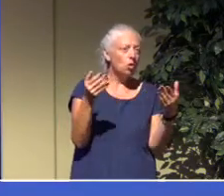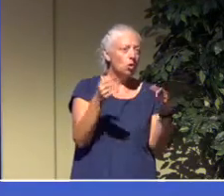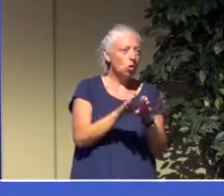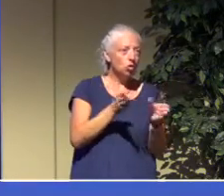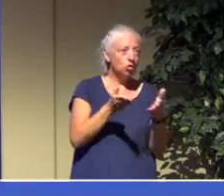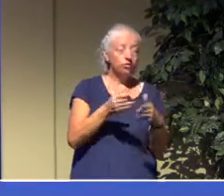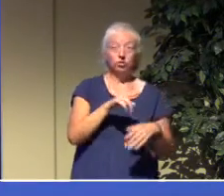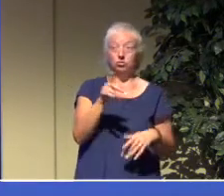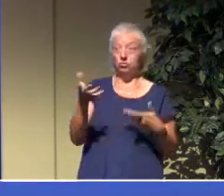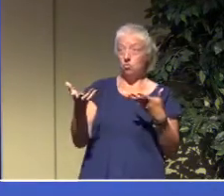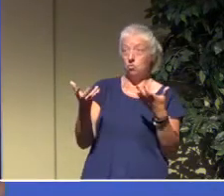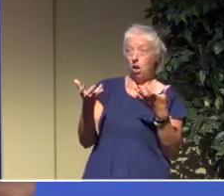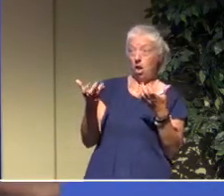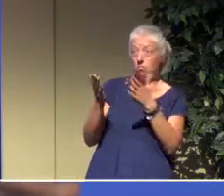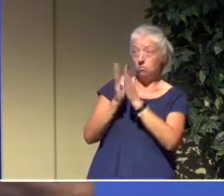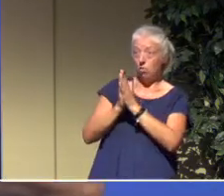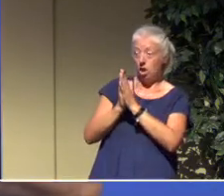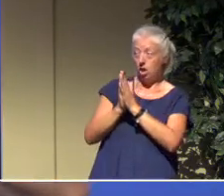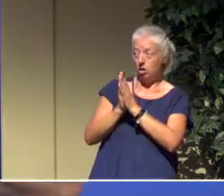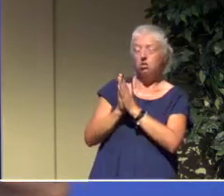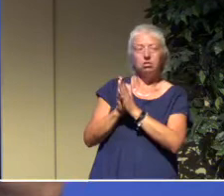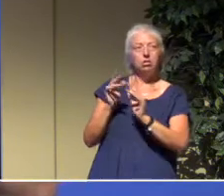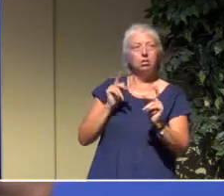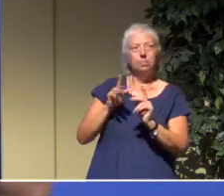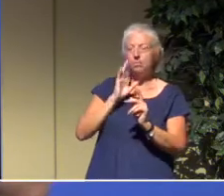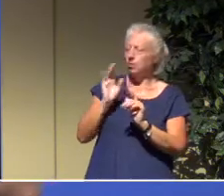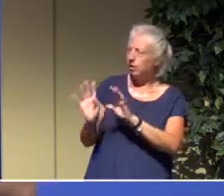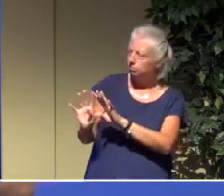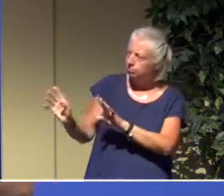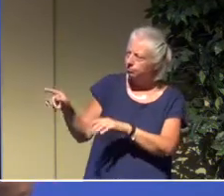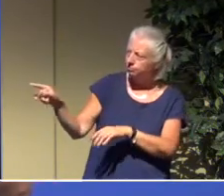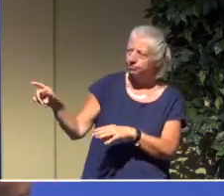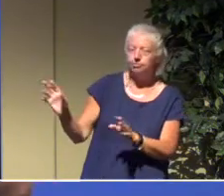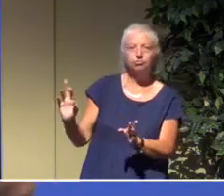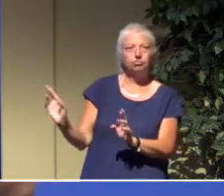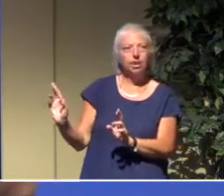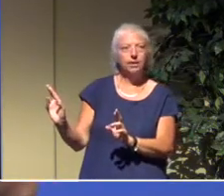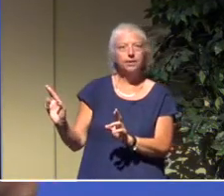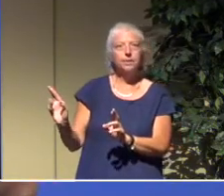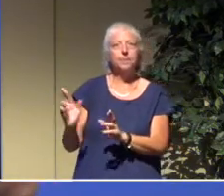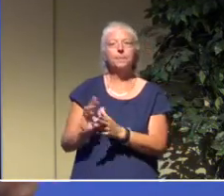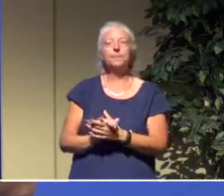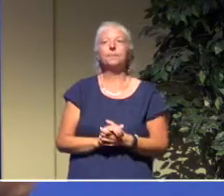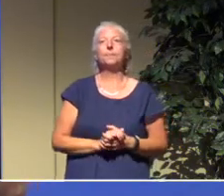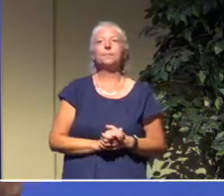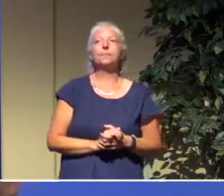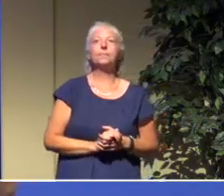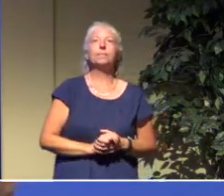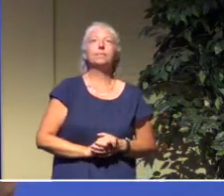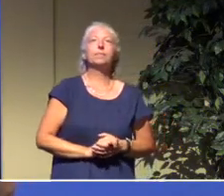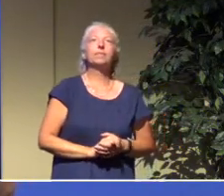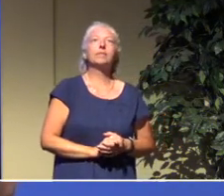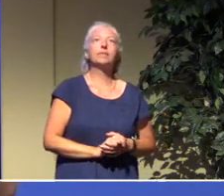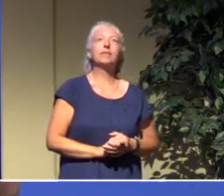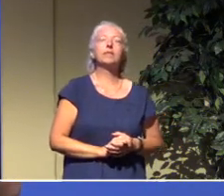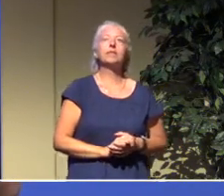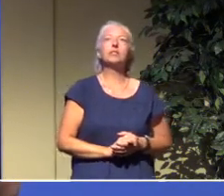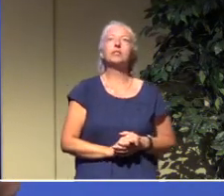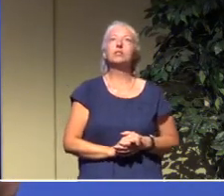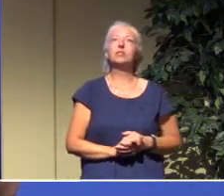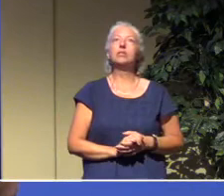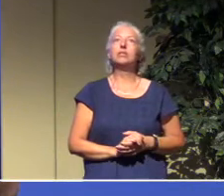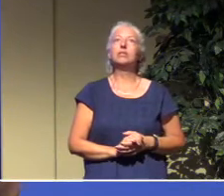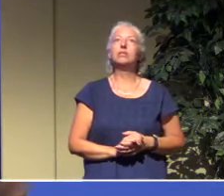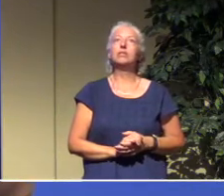want prayer for anything, there will be people who are waiting for you right here at the platform. They've got hearts,